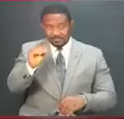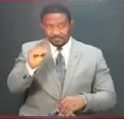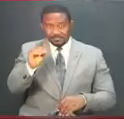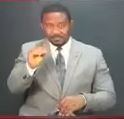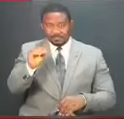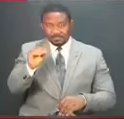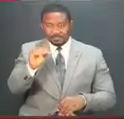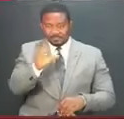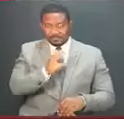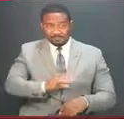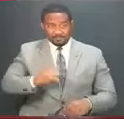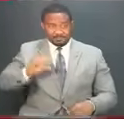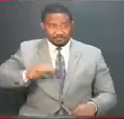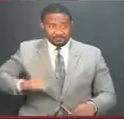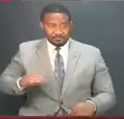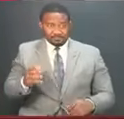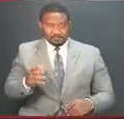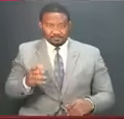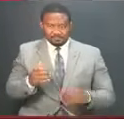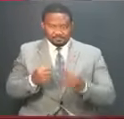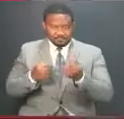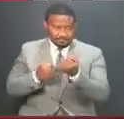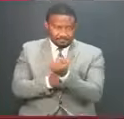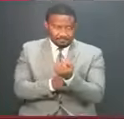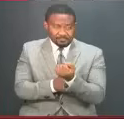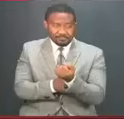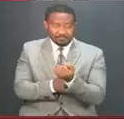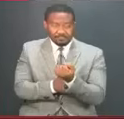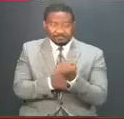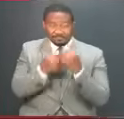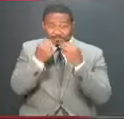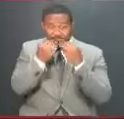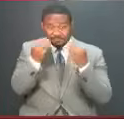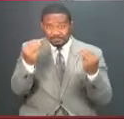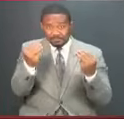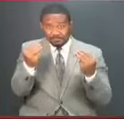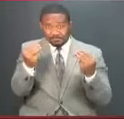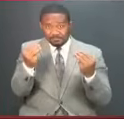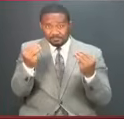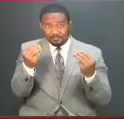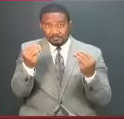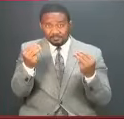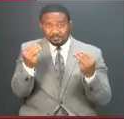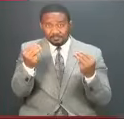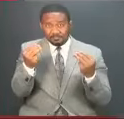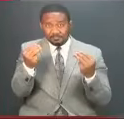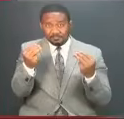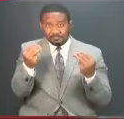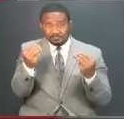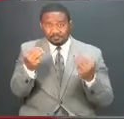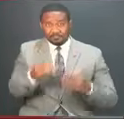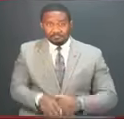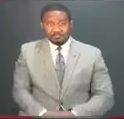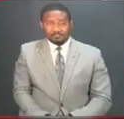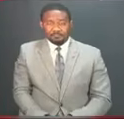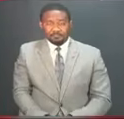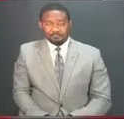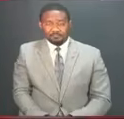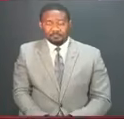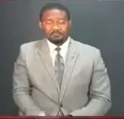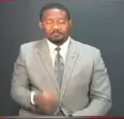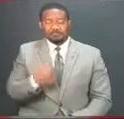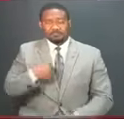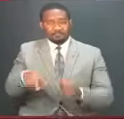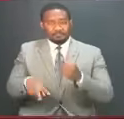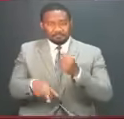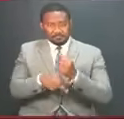the committee, and in seconding the motion, my name. I'm the Vice Chairman of